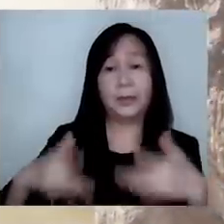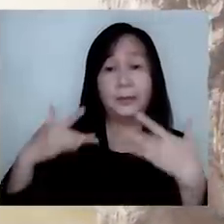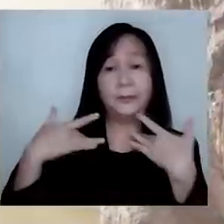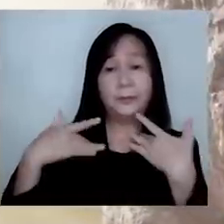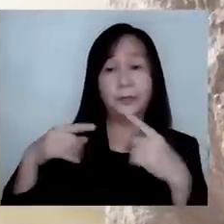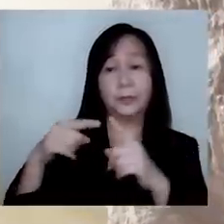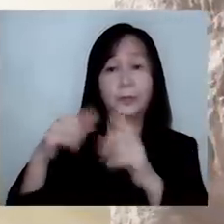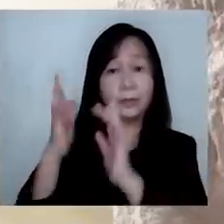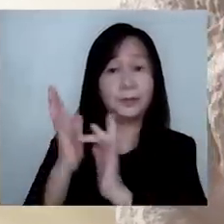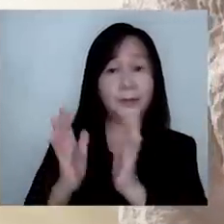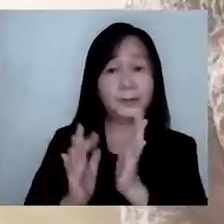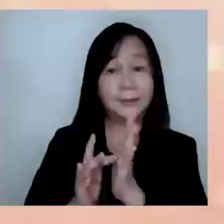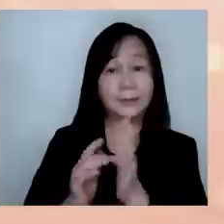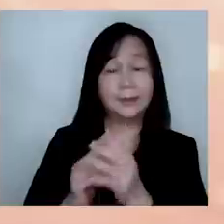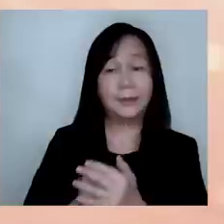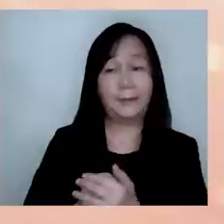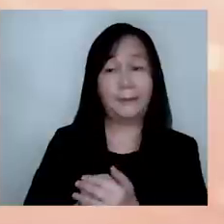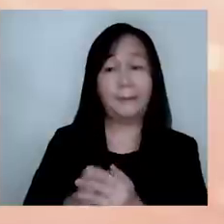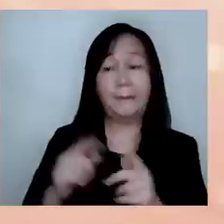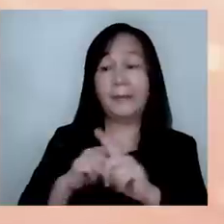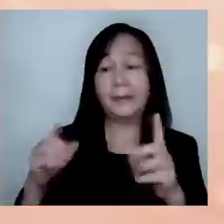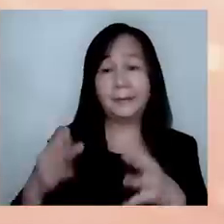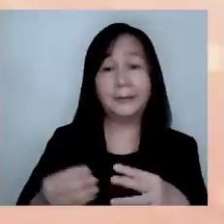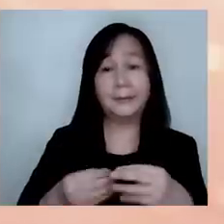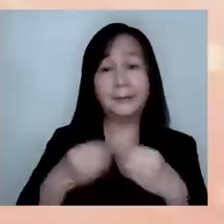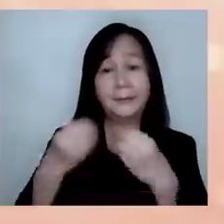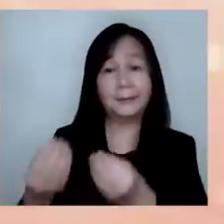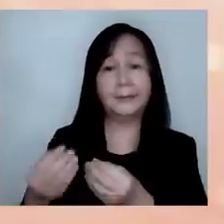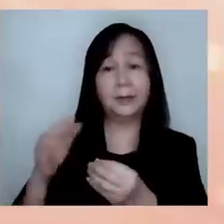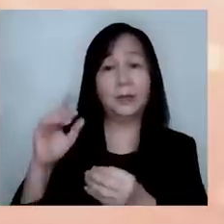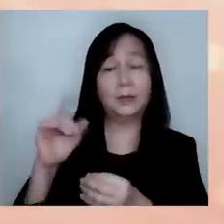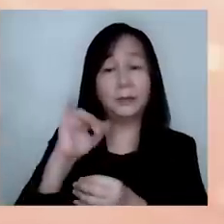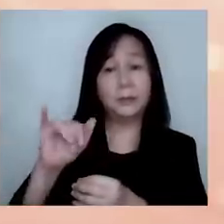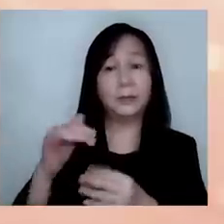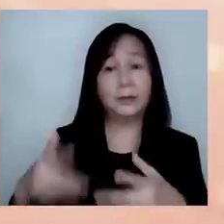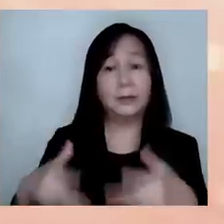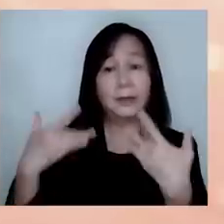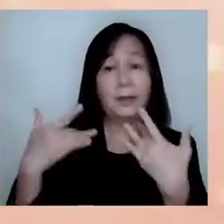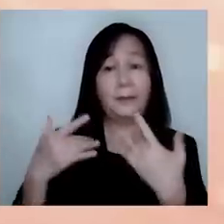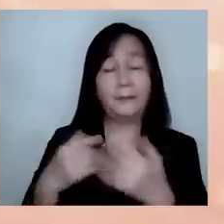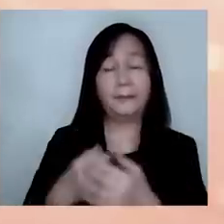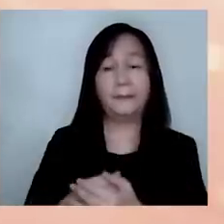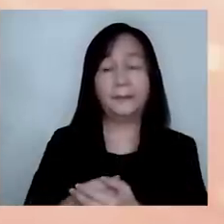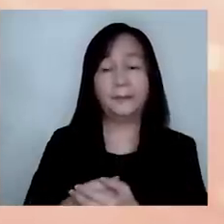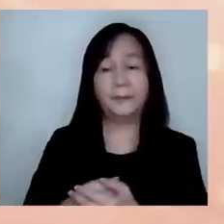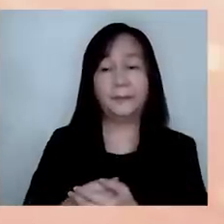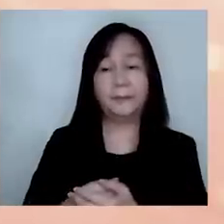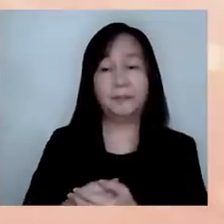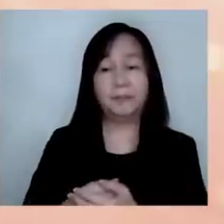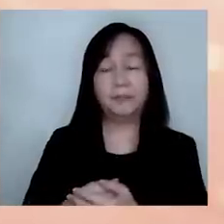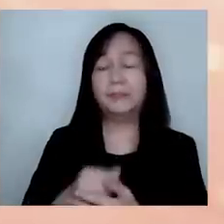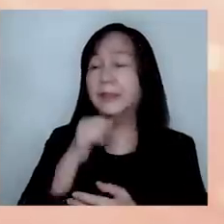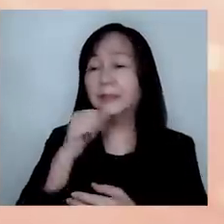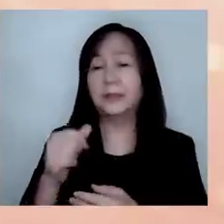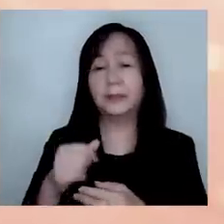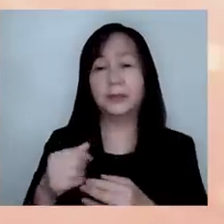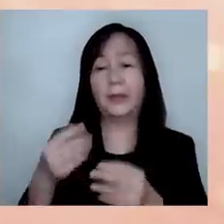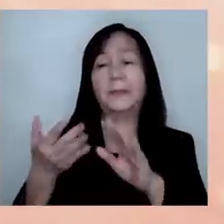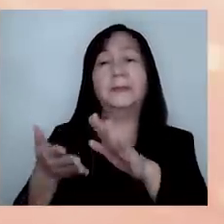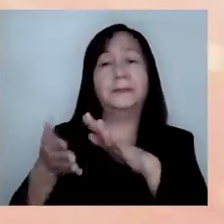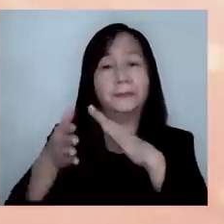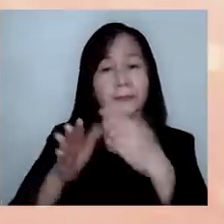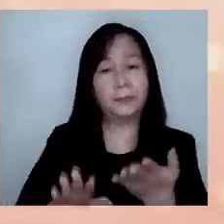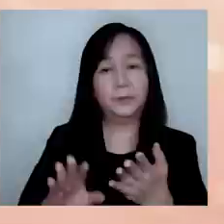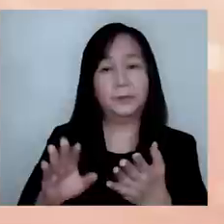Jesus eternal life where he will be untouched anymore by death it is an action of God